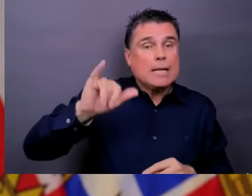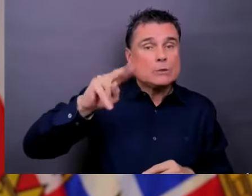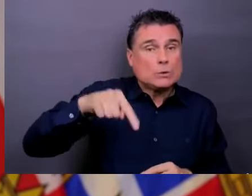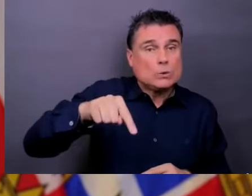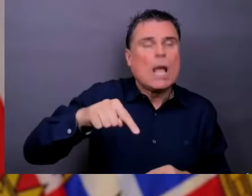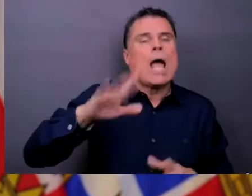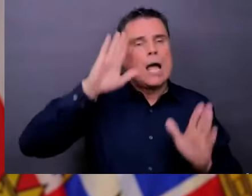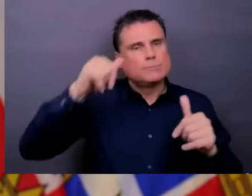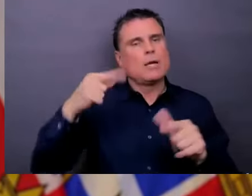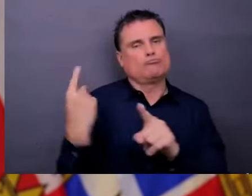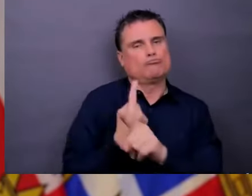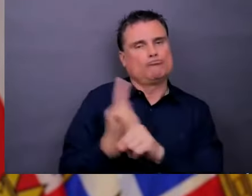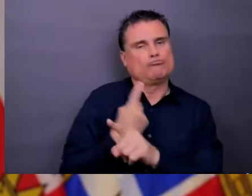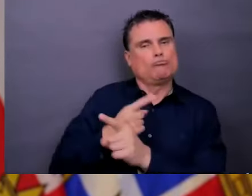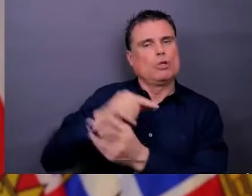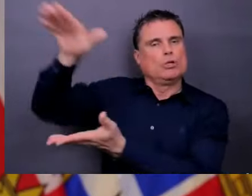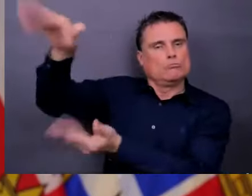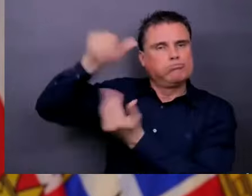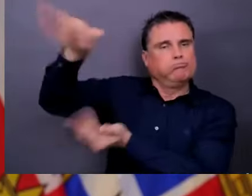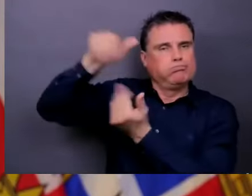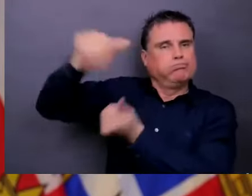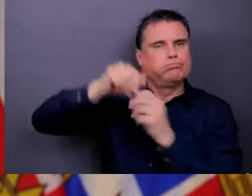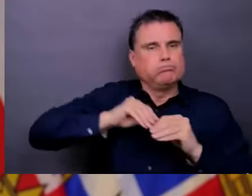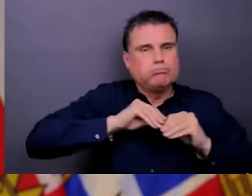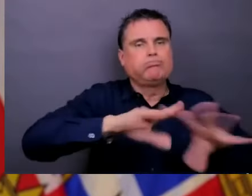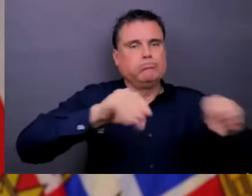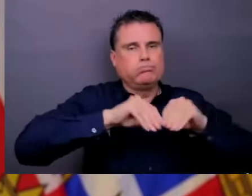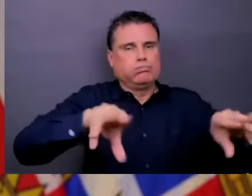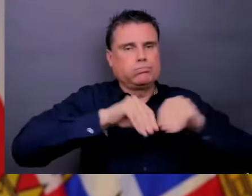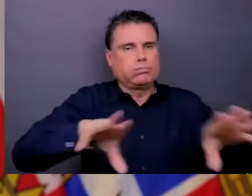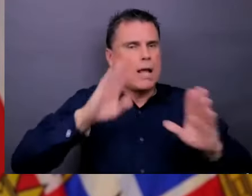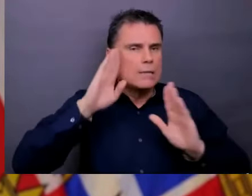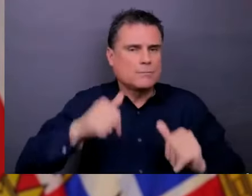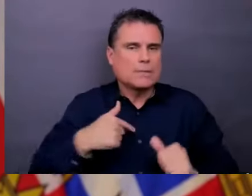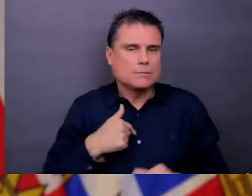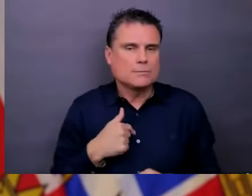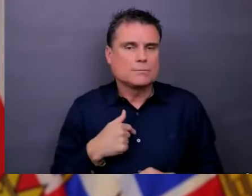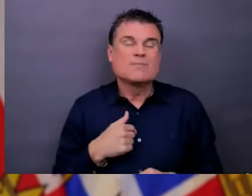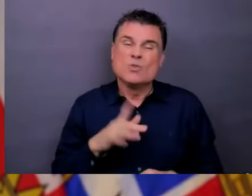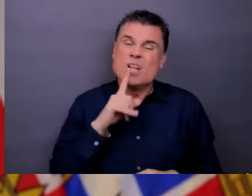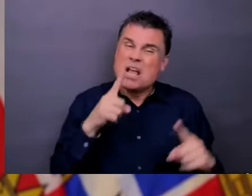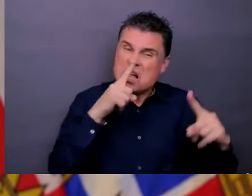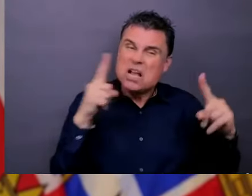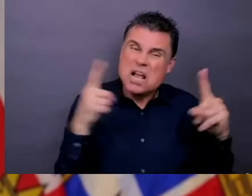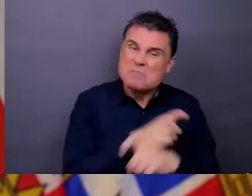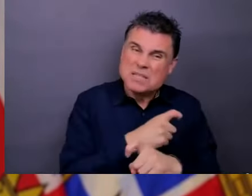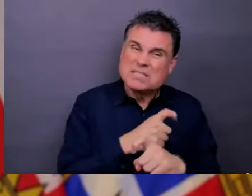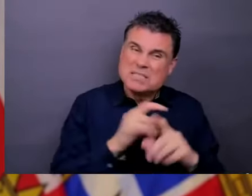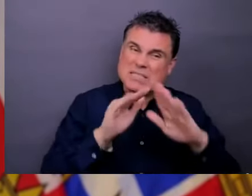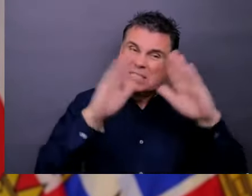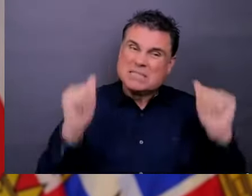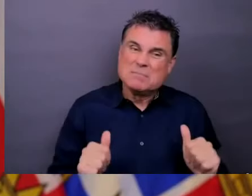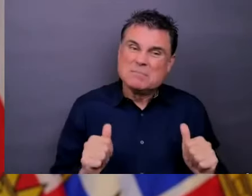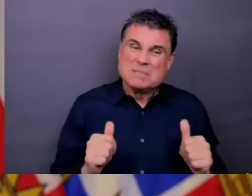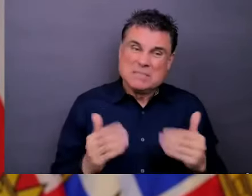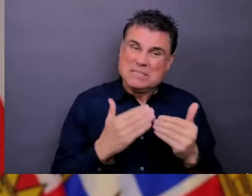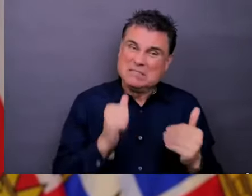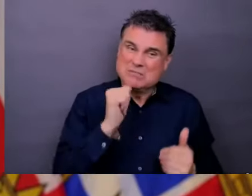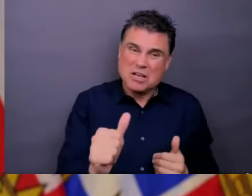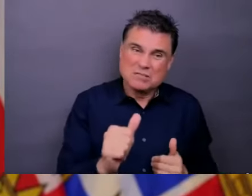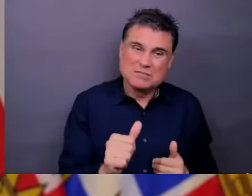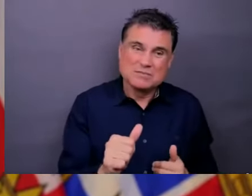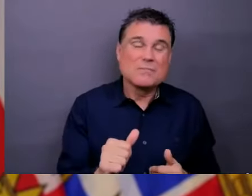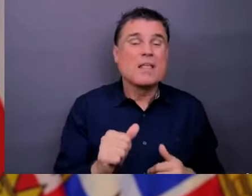example. So these are all moving parts that are changing rapidly, and we're trying to adapt as best we can. We will